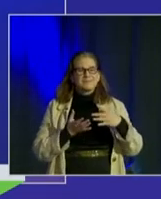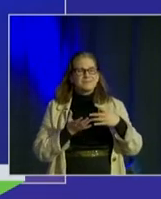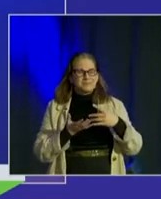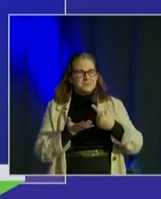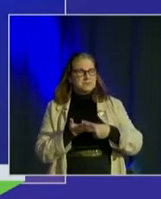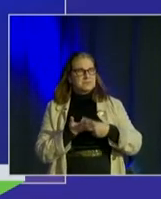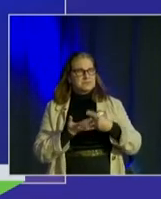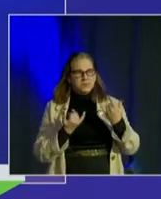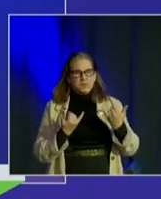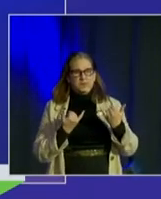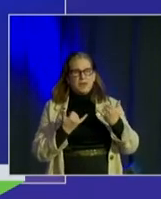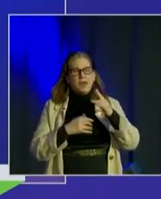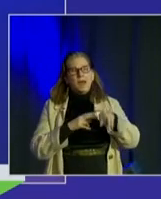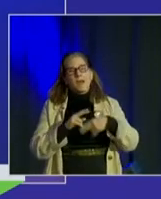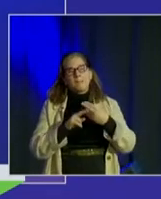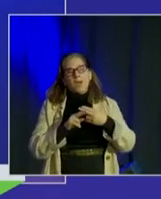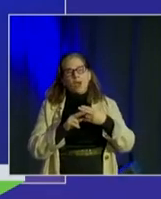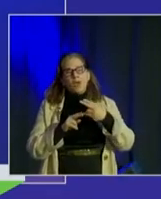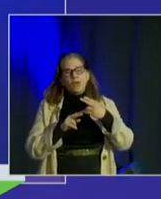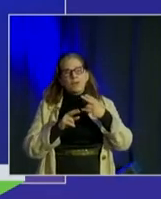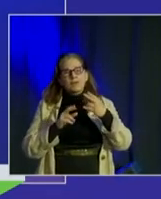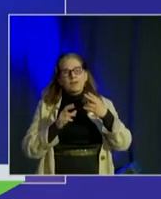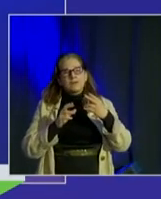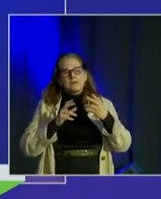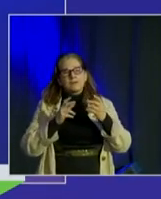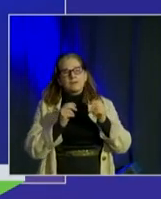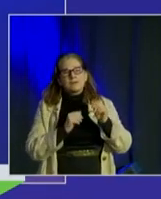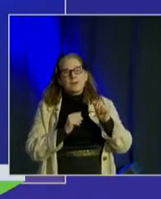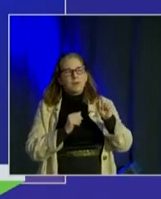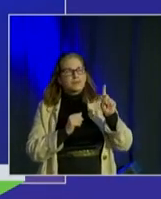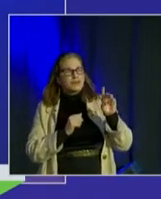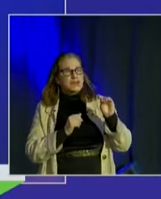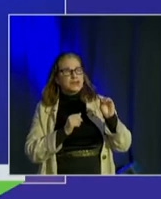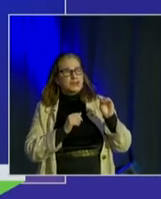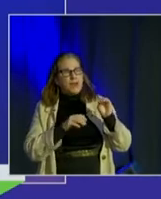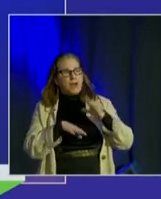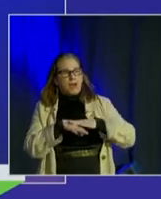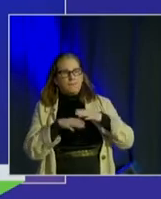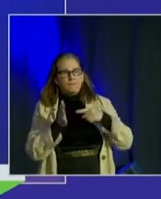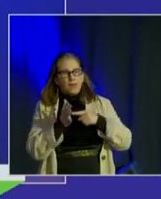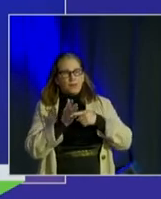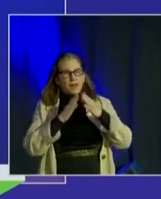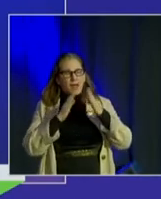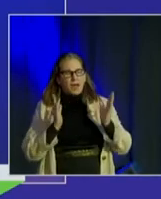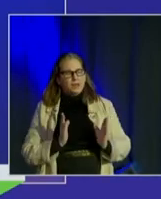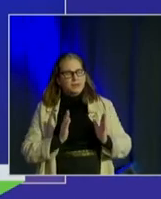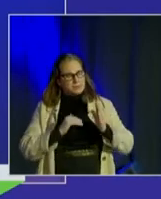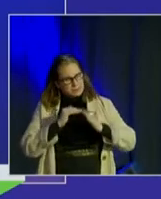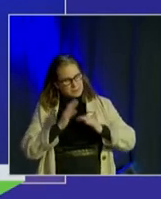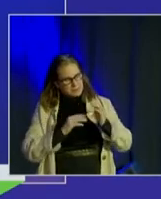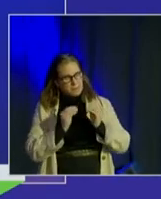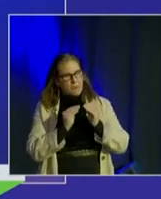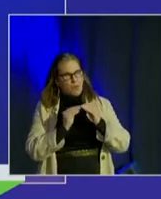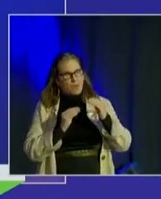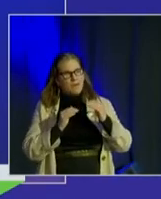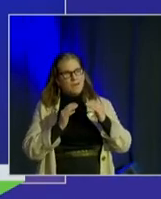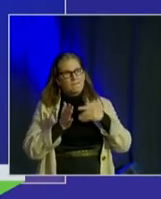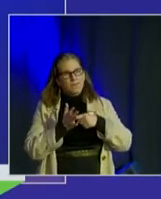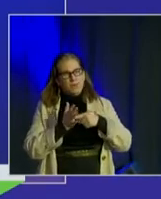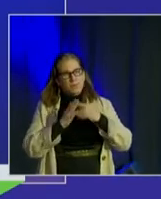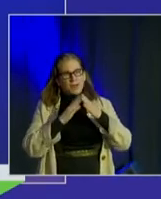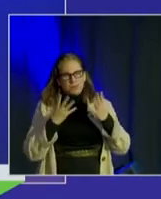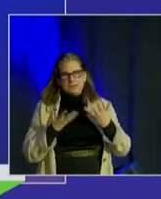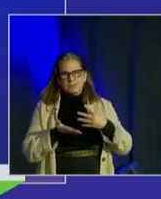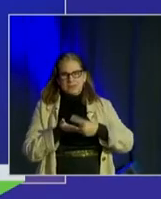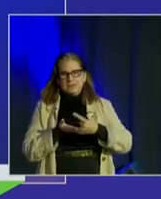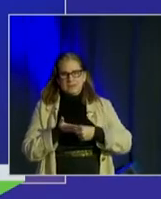our administration's commitment to building affordable housing. I've said frequently, and you heard John